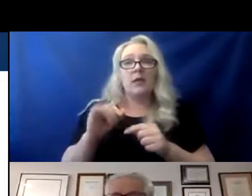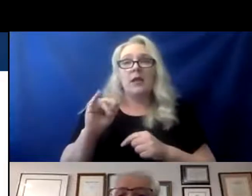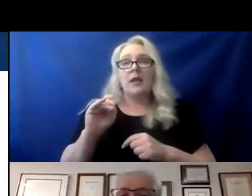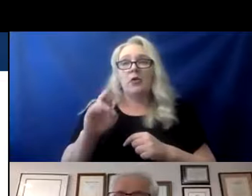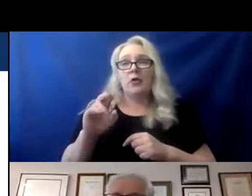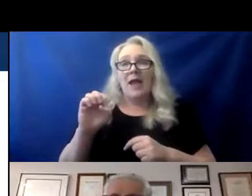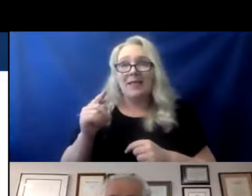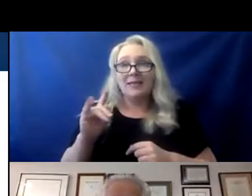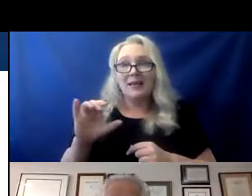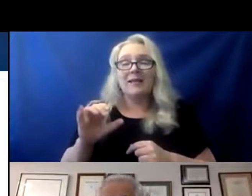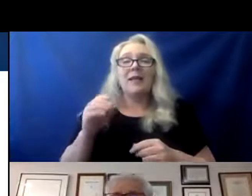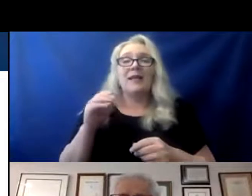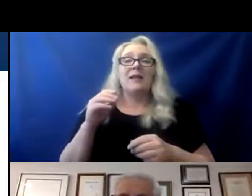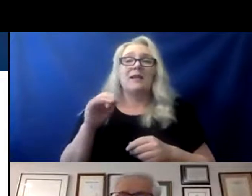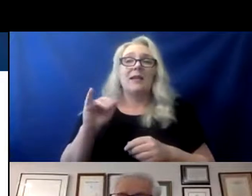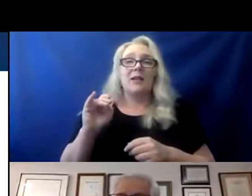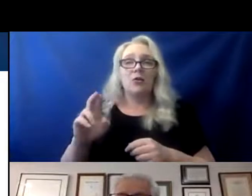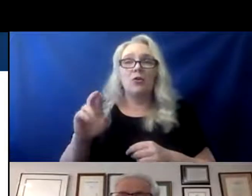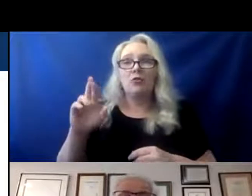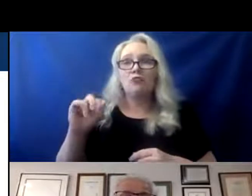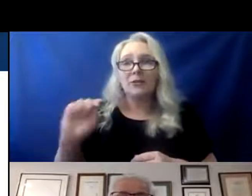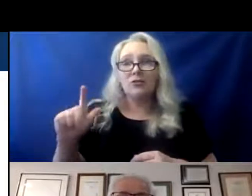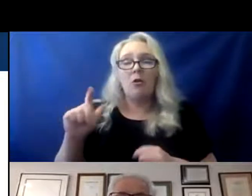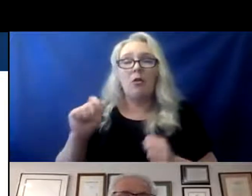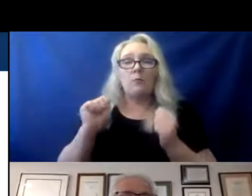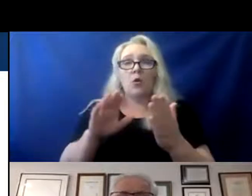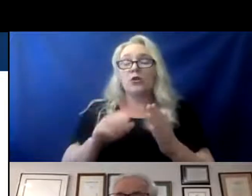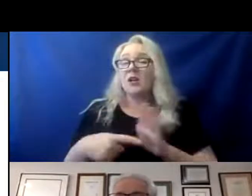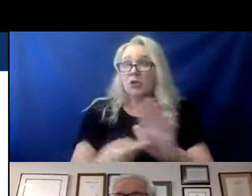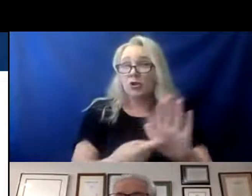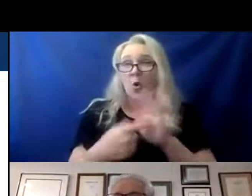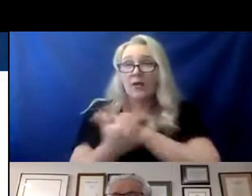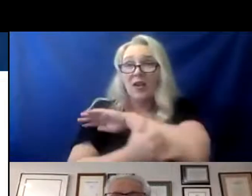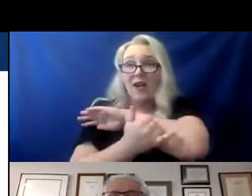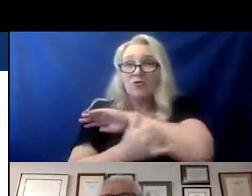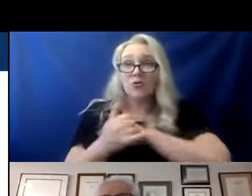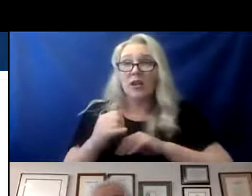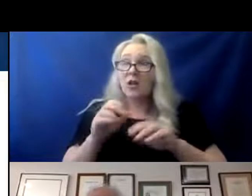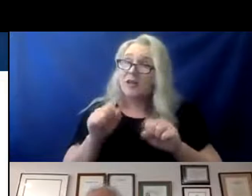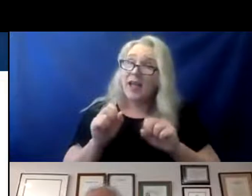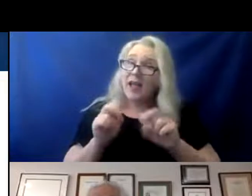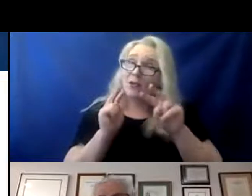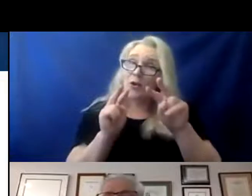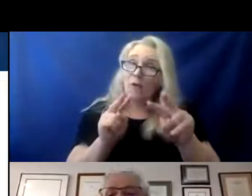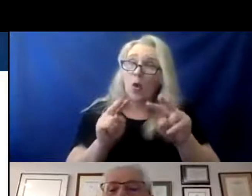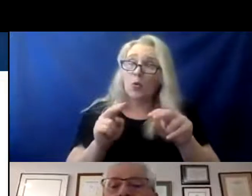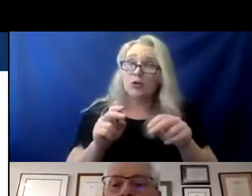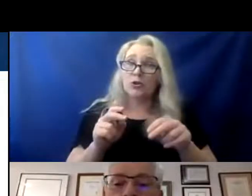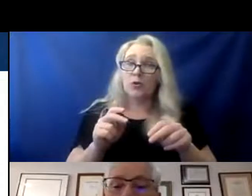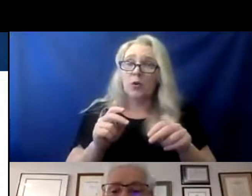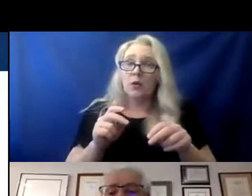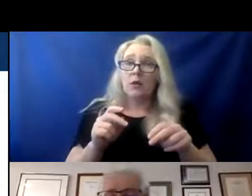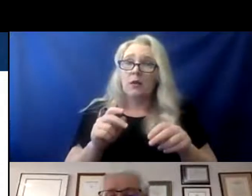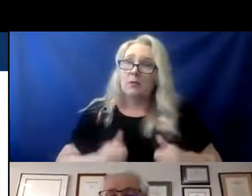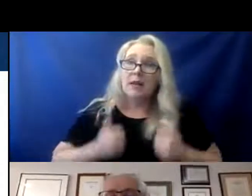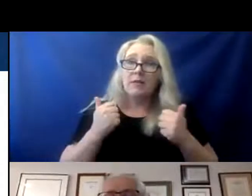interracial approach, and showing the rest of the country that the country can look forward to a majority minority state that's living long